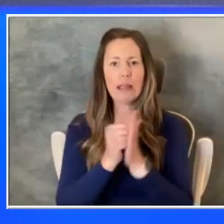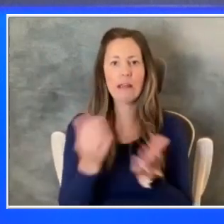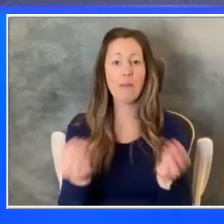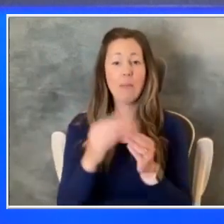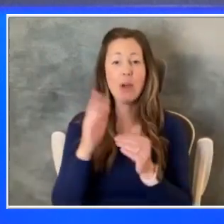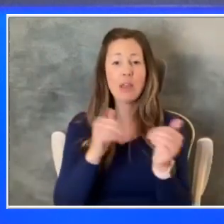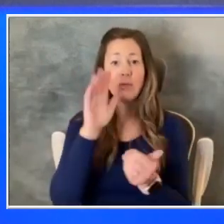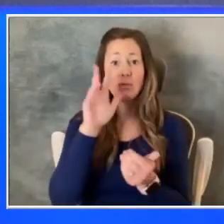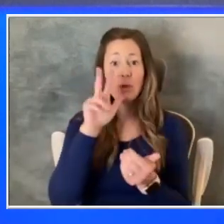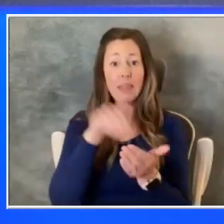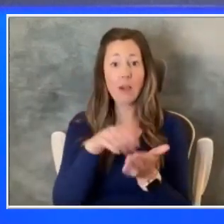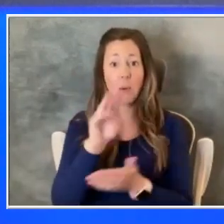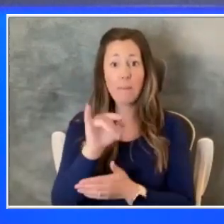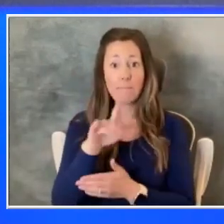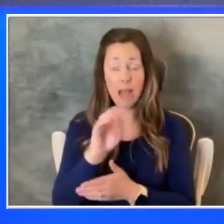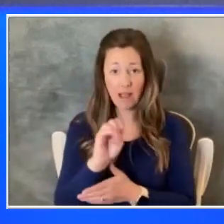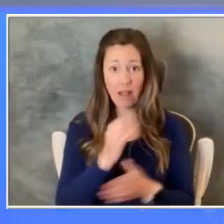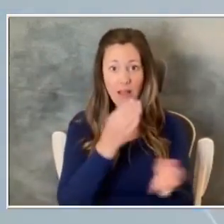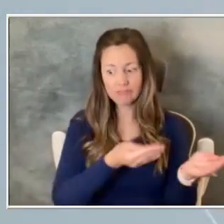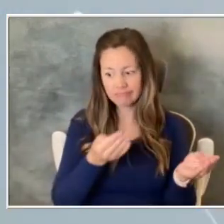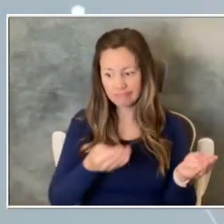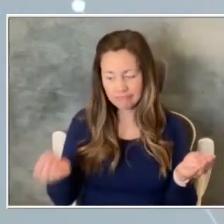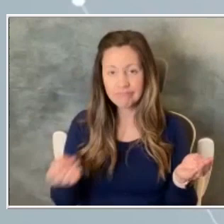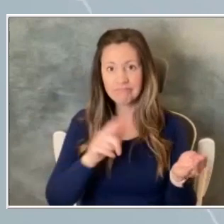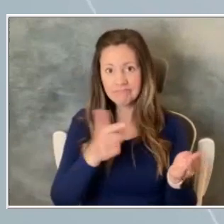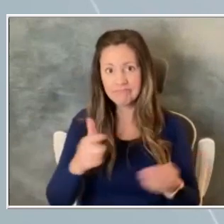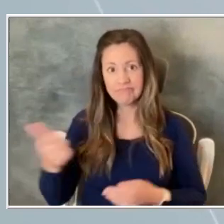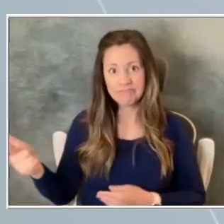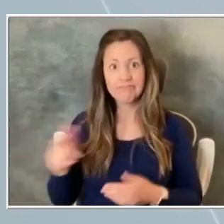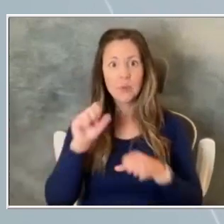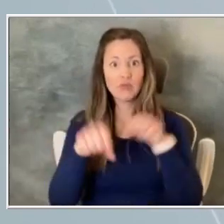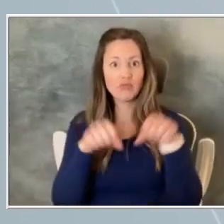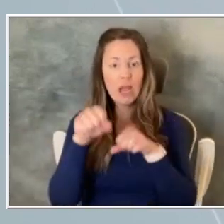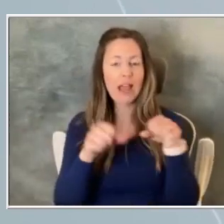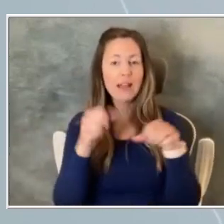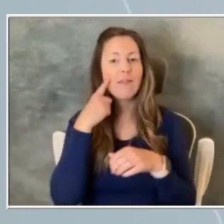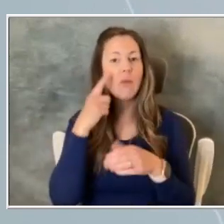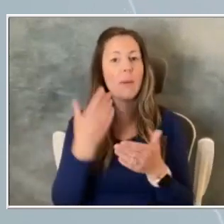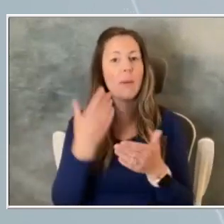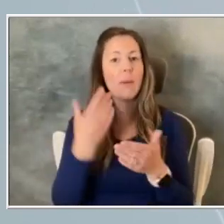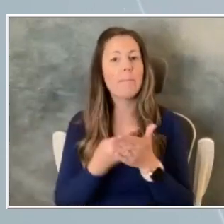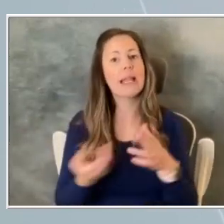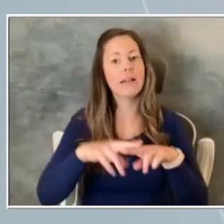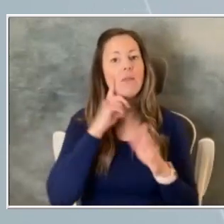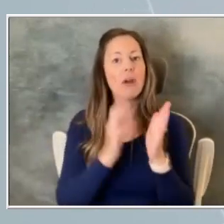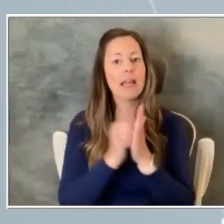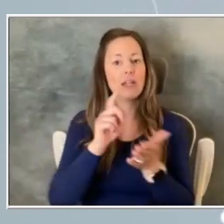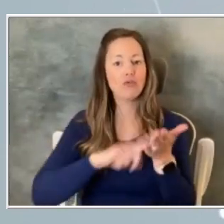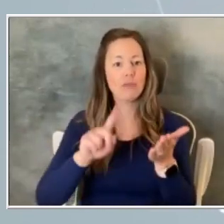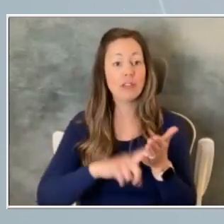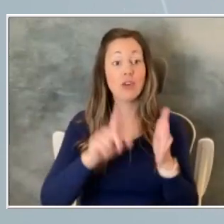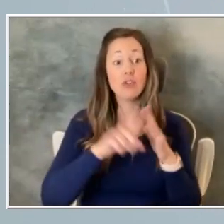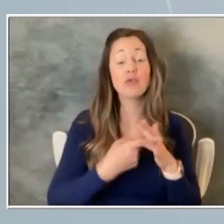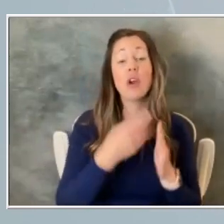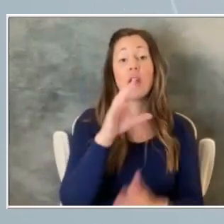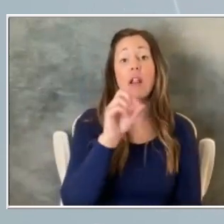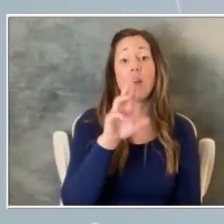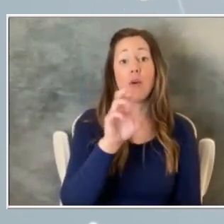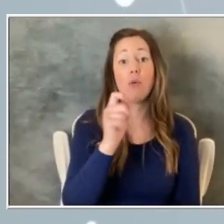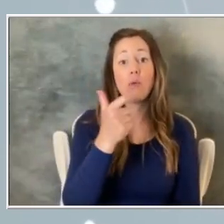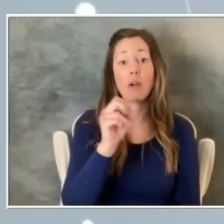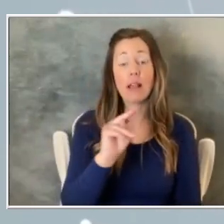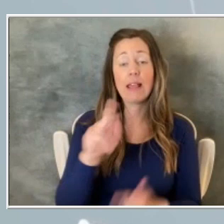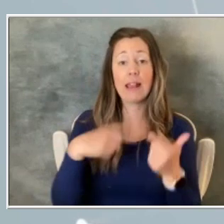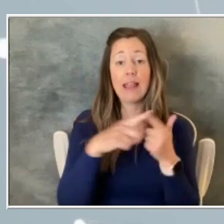ride to raise money for cancer research. It started earlier this month on the coast of Oregon and comes to an end outside of New York City